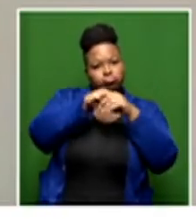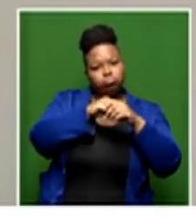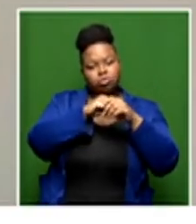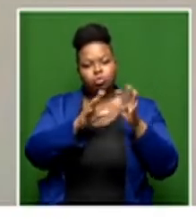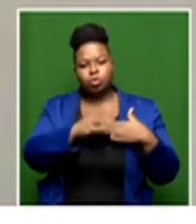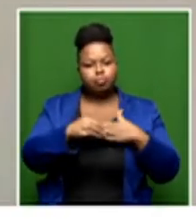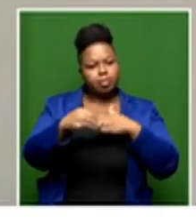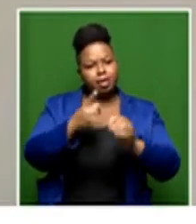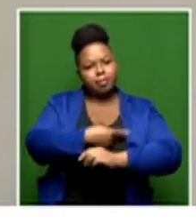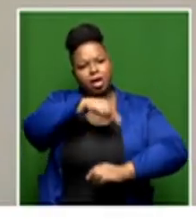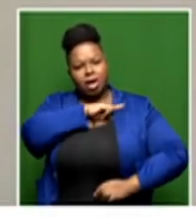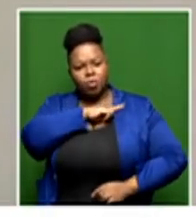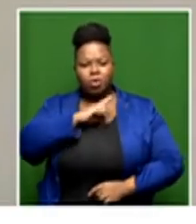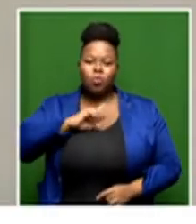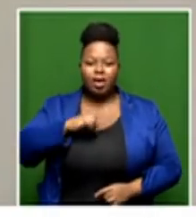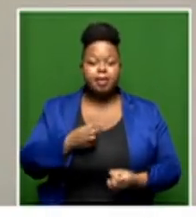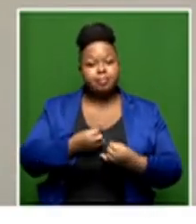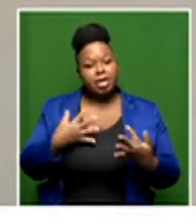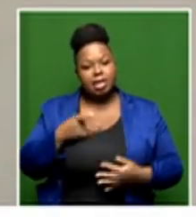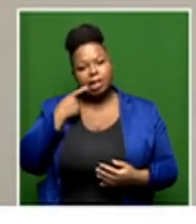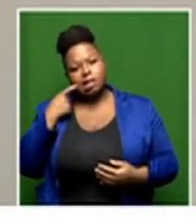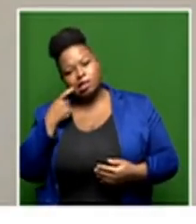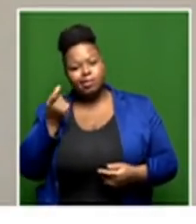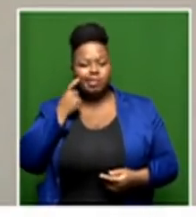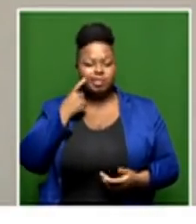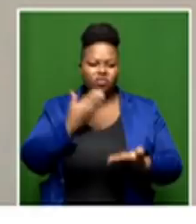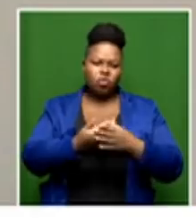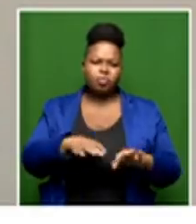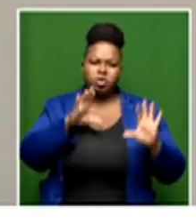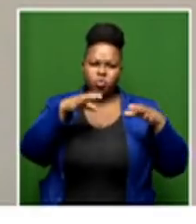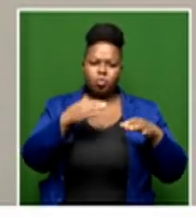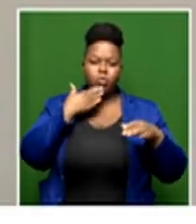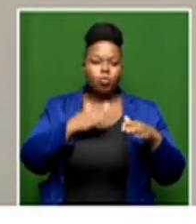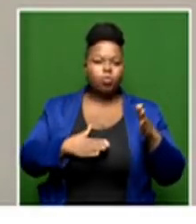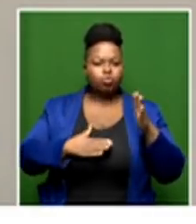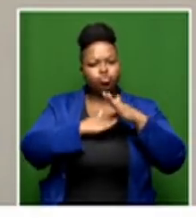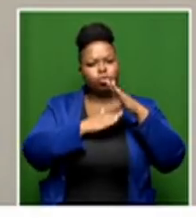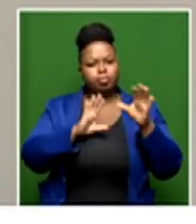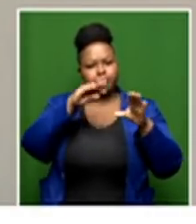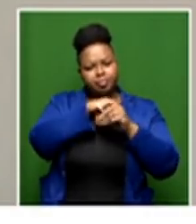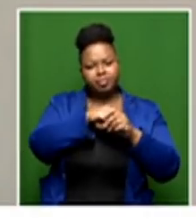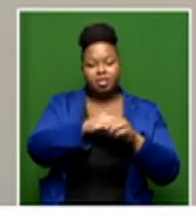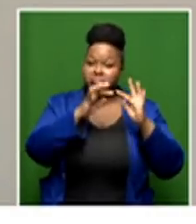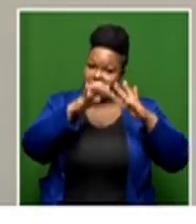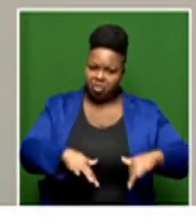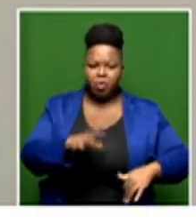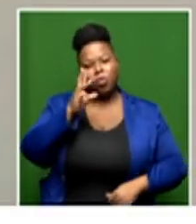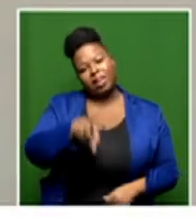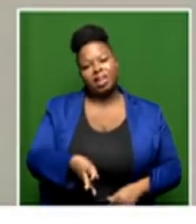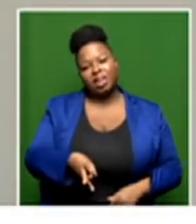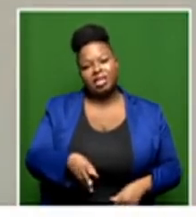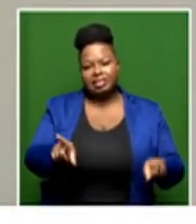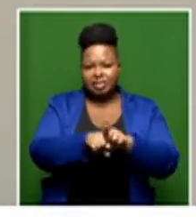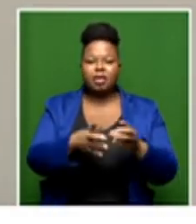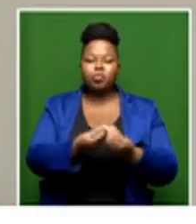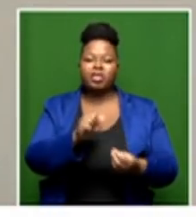tempted to actually align with emerging groups within the mother body, and they will collapse along with the